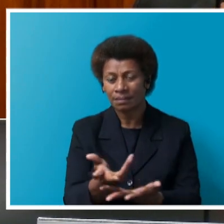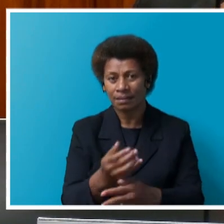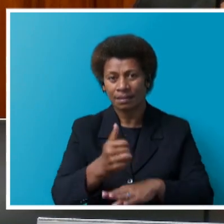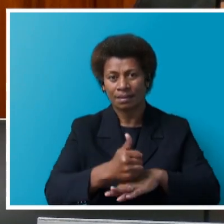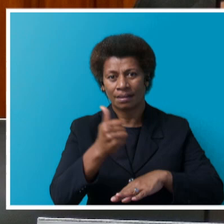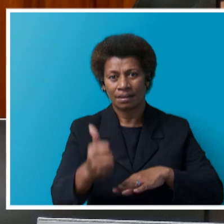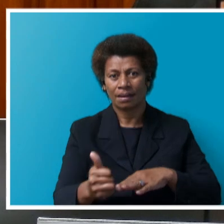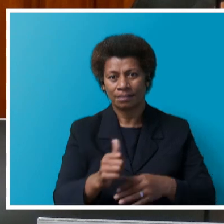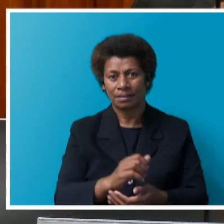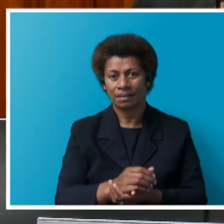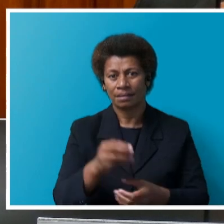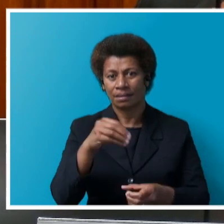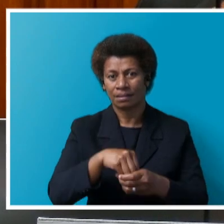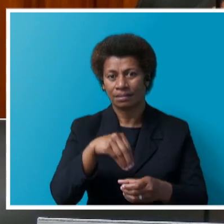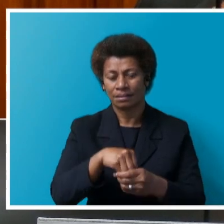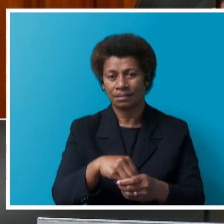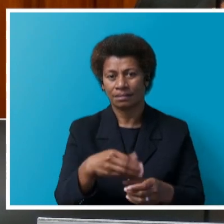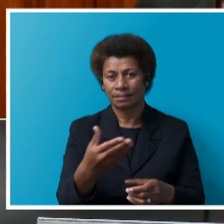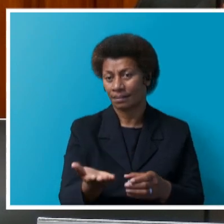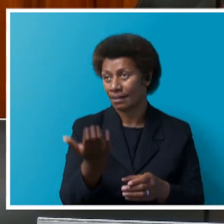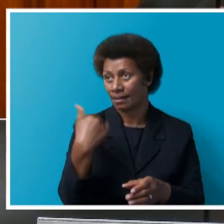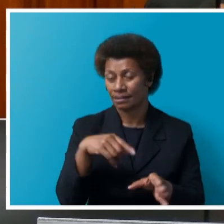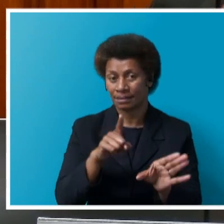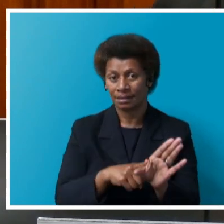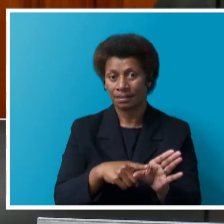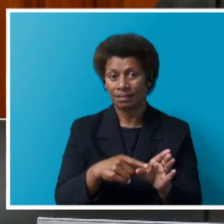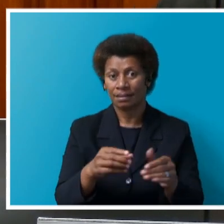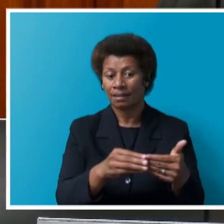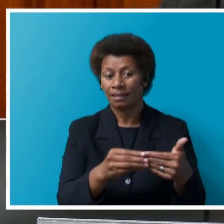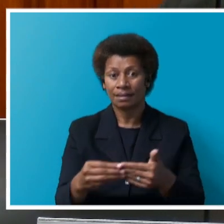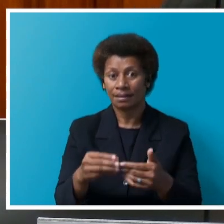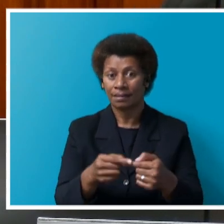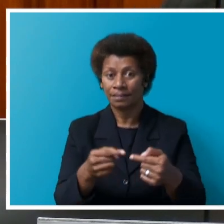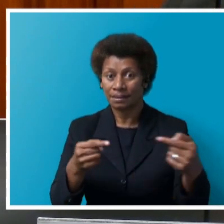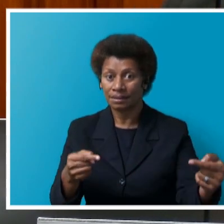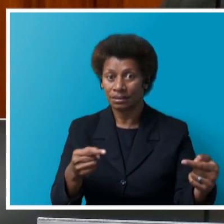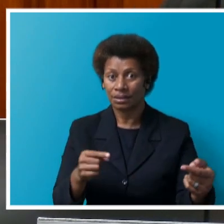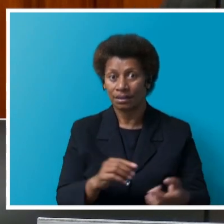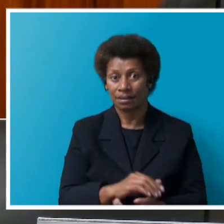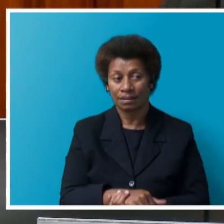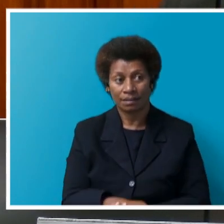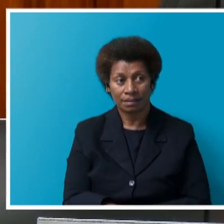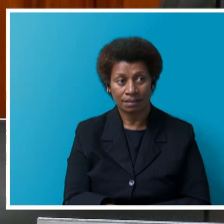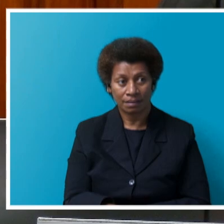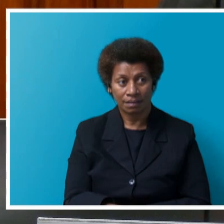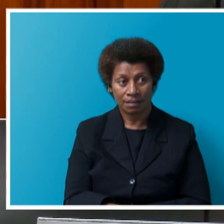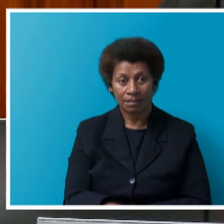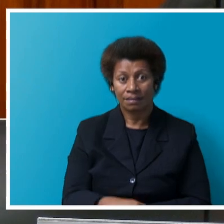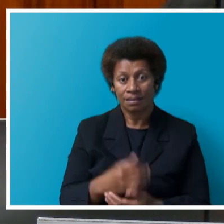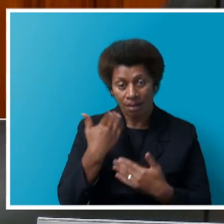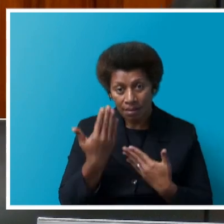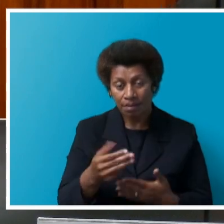values inclusivity. Last year, the leader of the opposition and the G9 leader joined the former president.